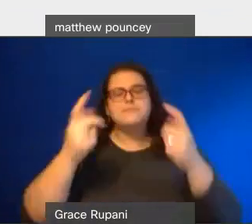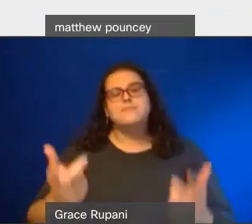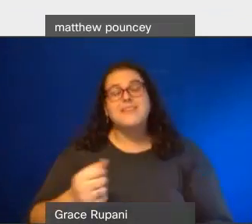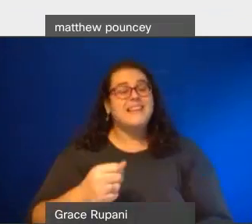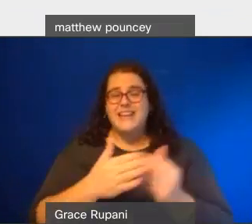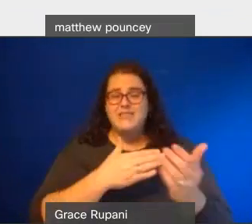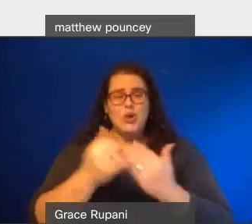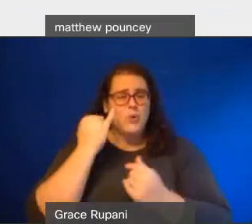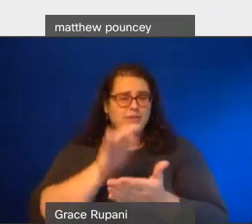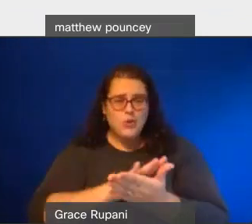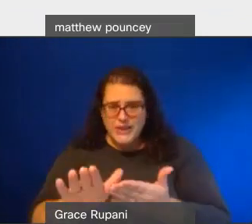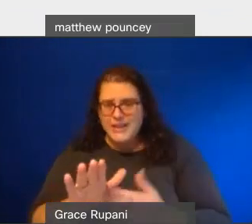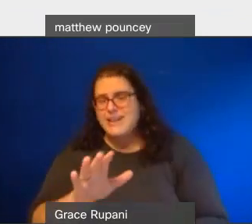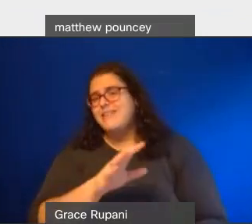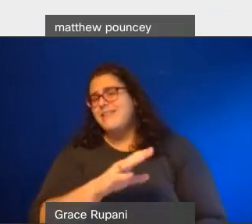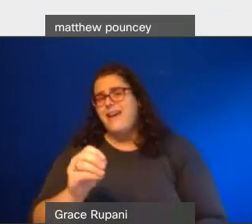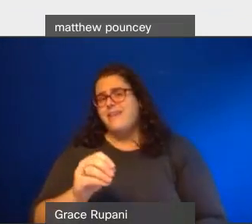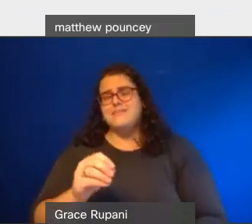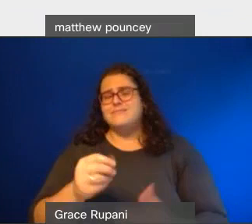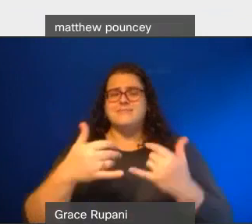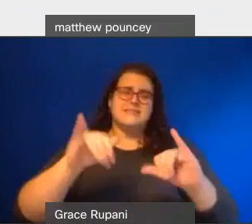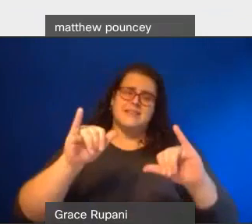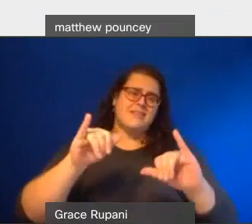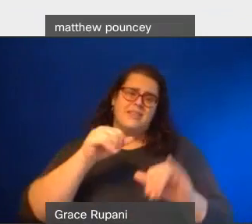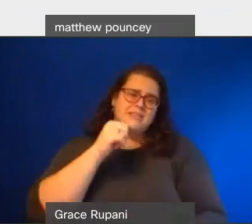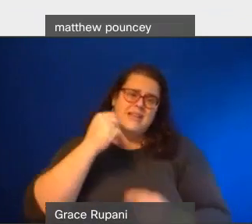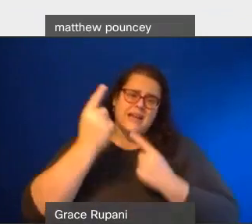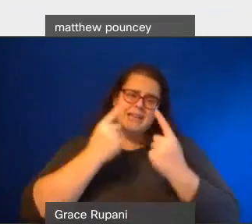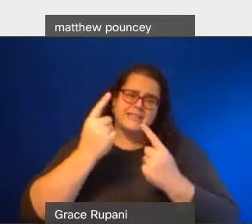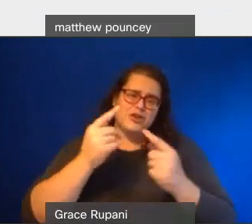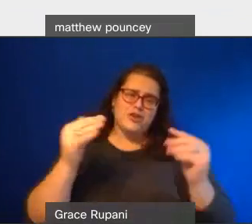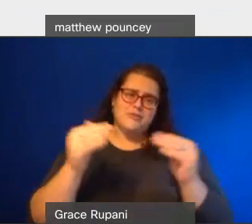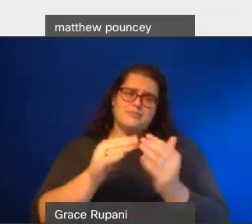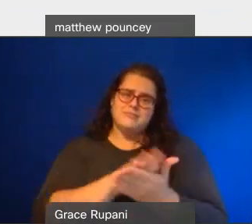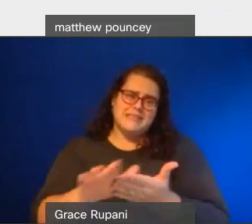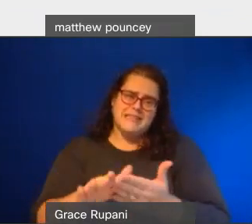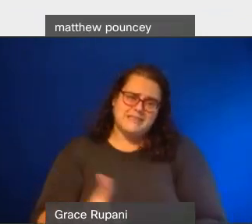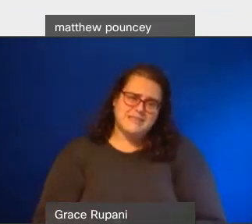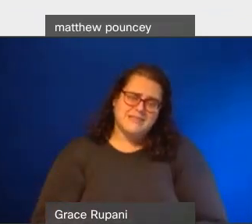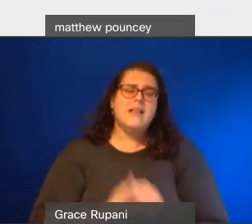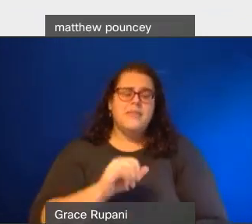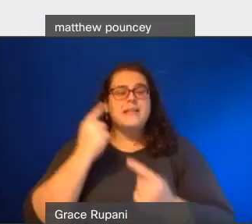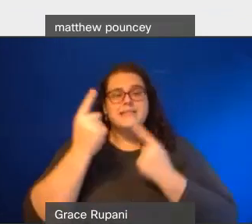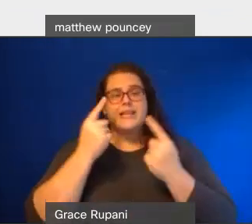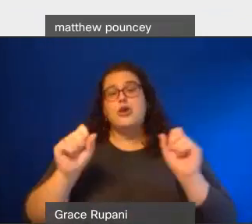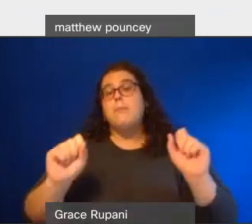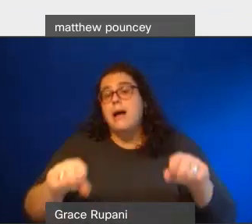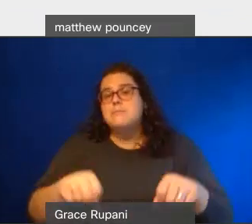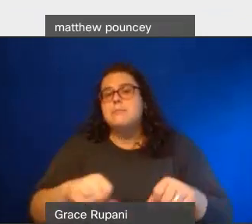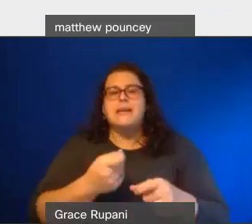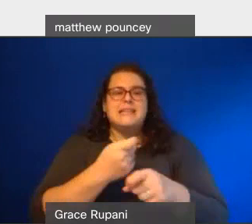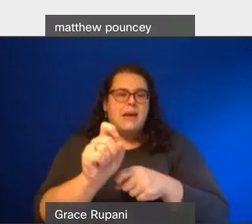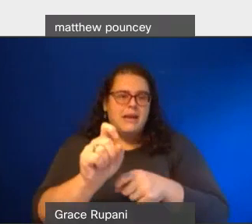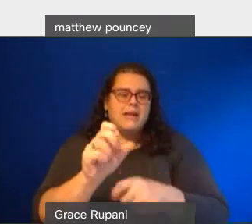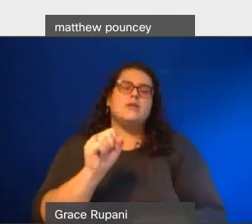disinfect it, that is no longer we want you to consider that as contaminated potentially, and that it should